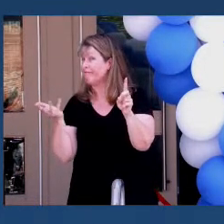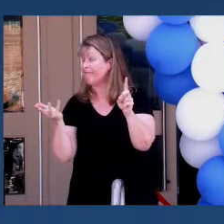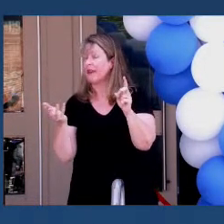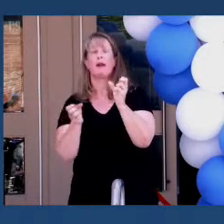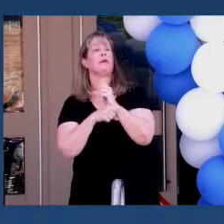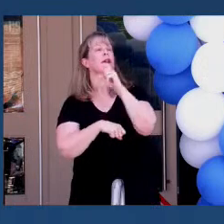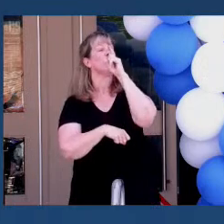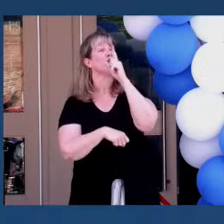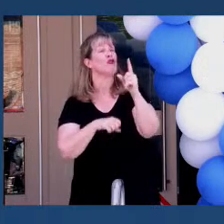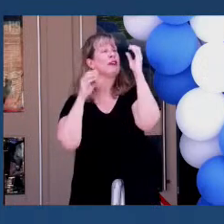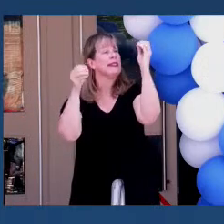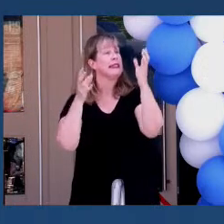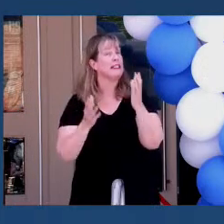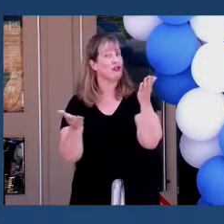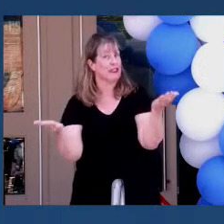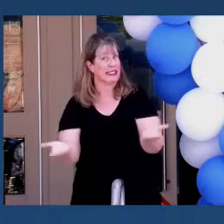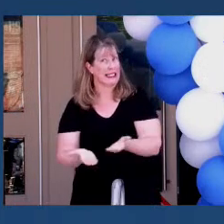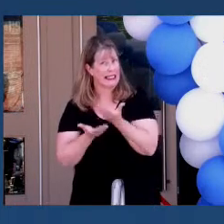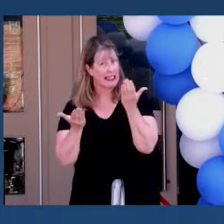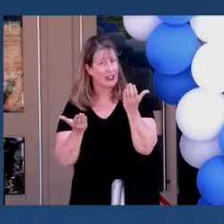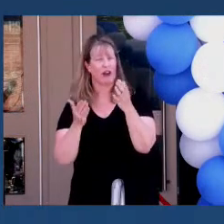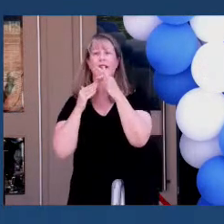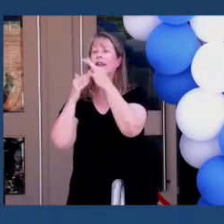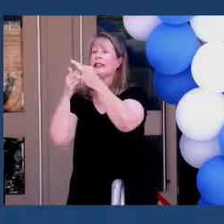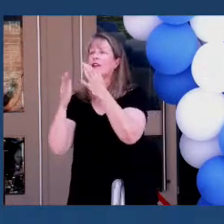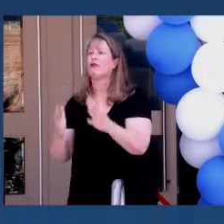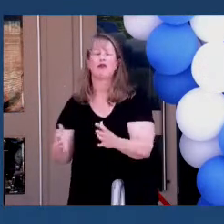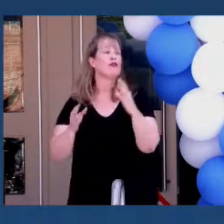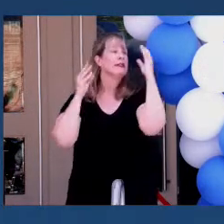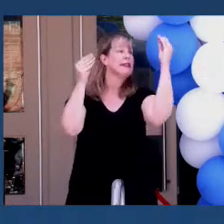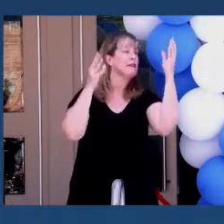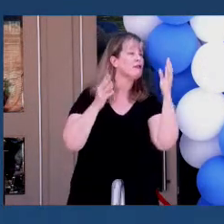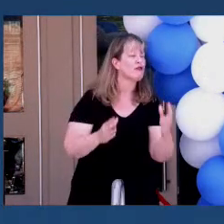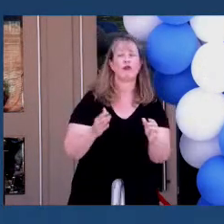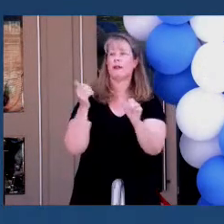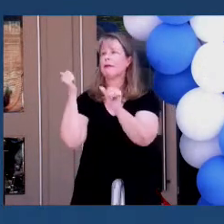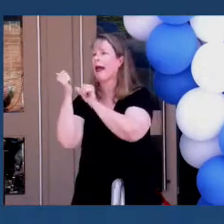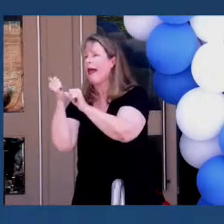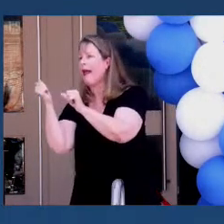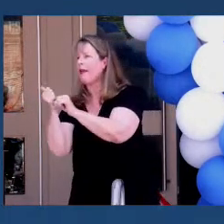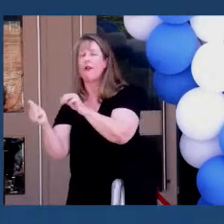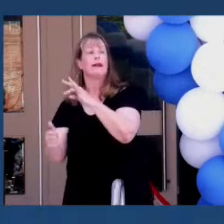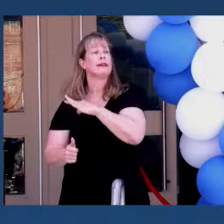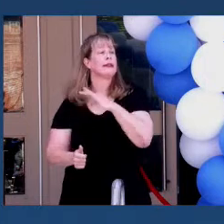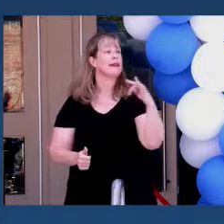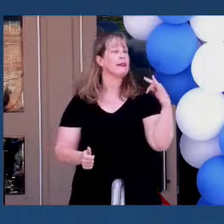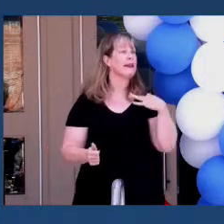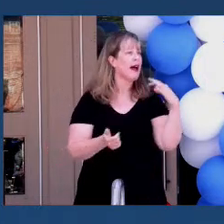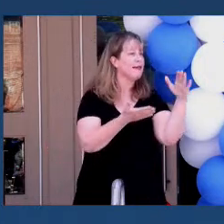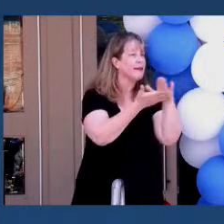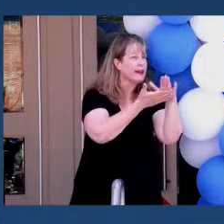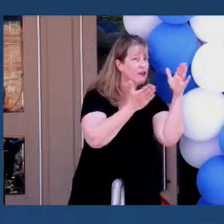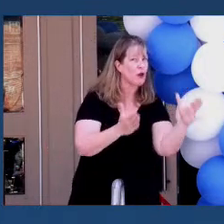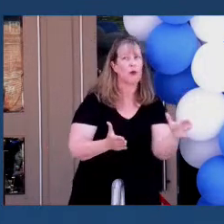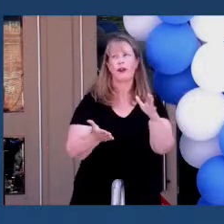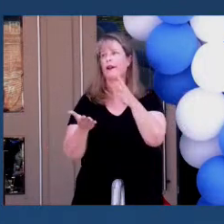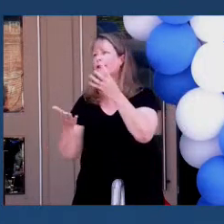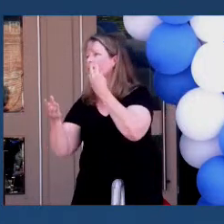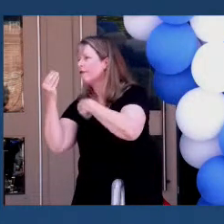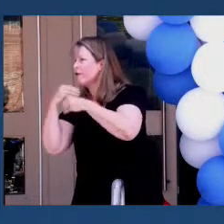the educators in this building, the leaders, the teachers, the paras, the custodians, school